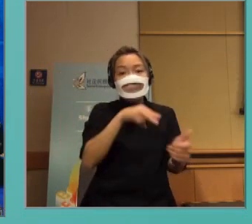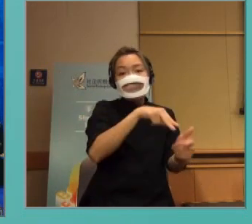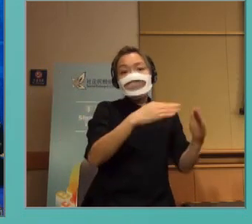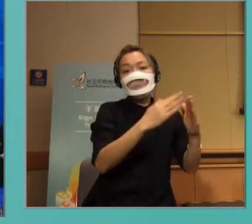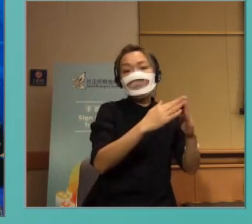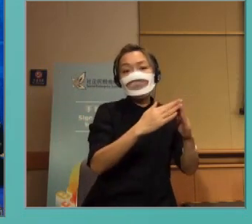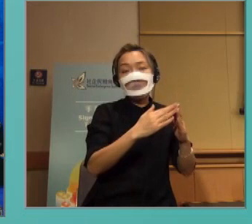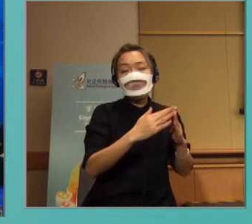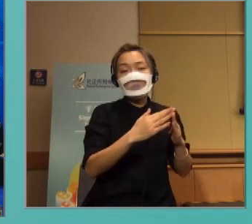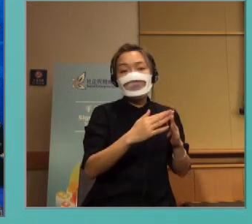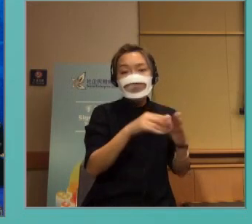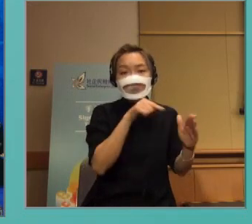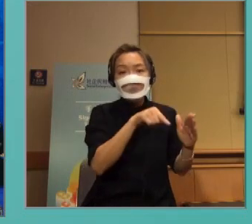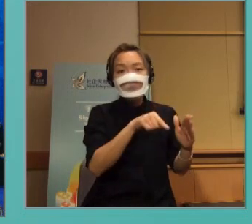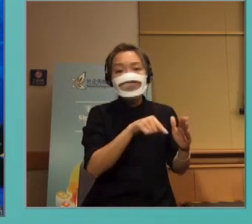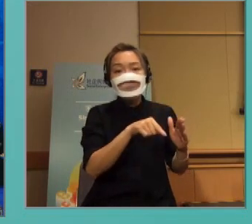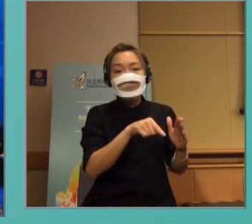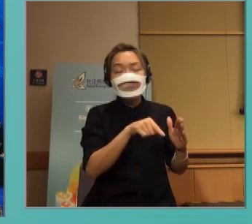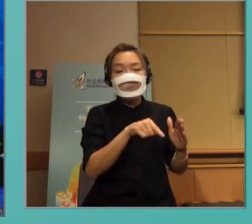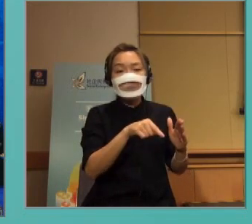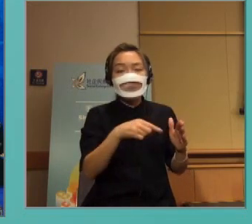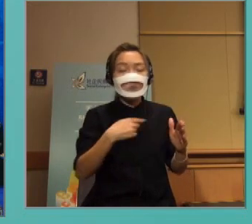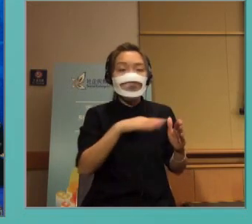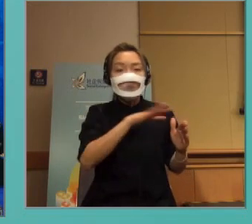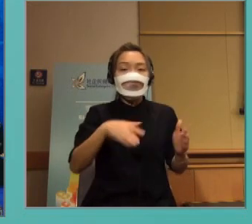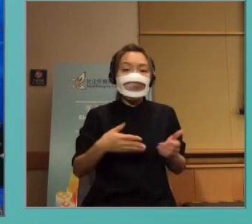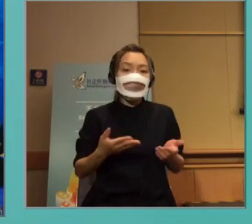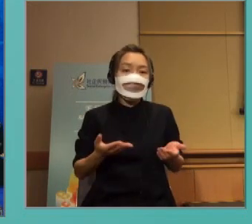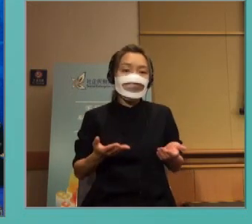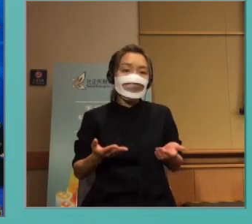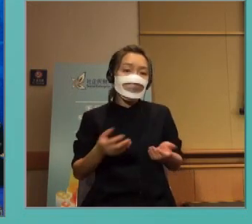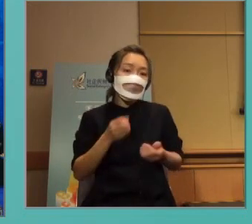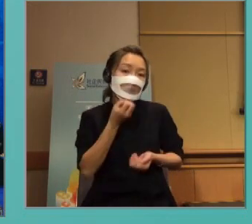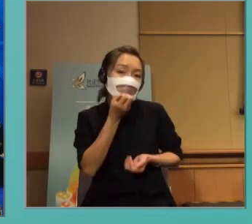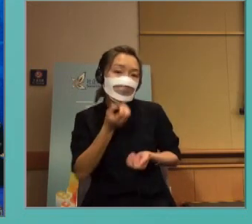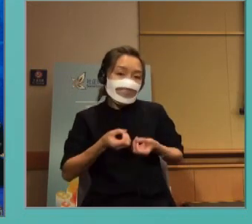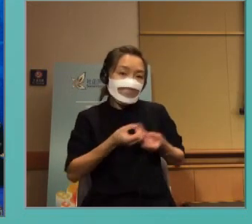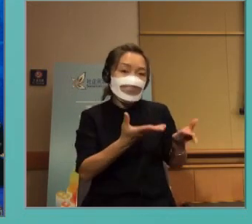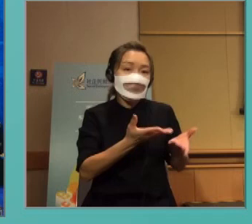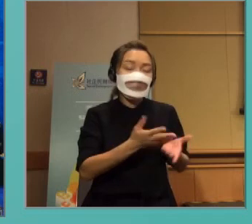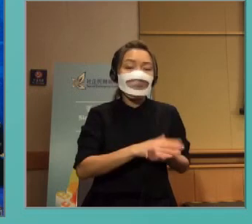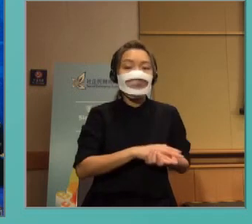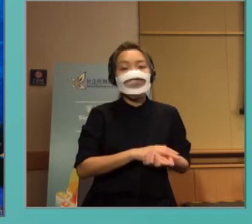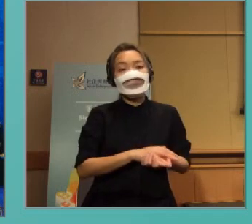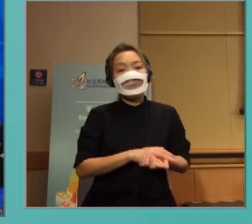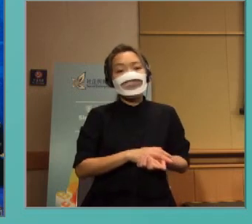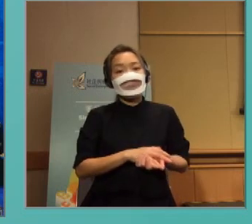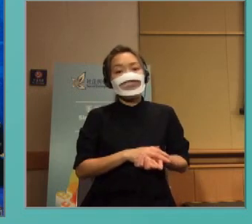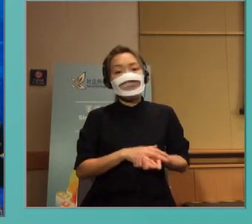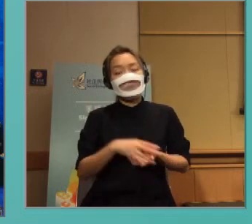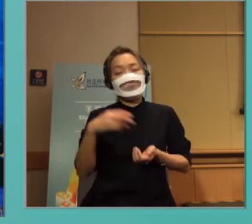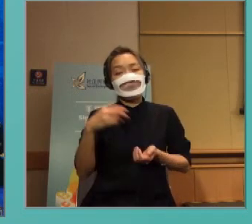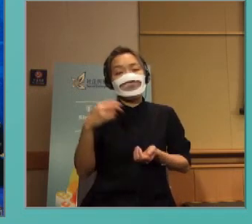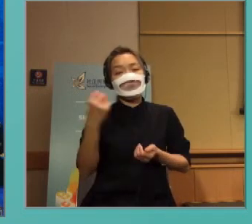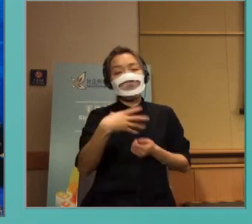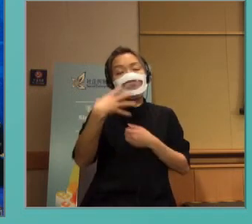got ProSynergy also advised on the 2 license exchange that got the Type 7 license in Hong Kong. And one of the key part